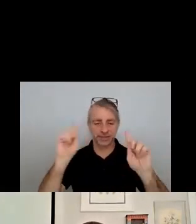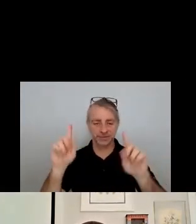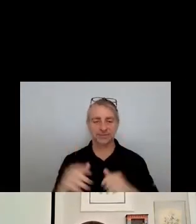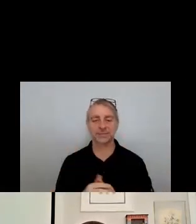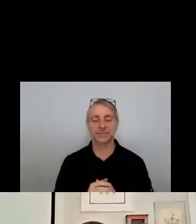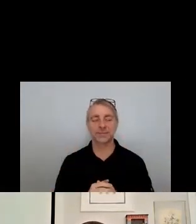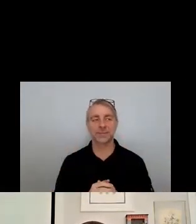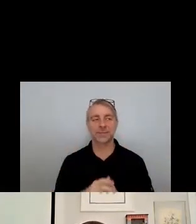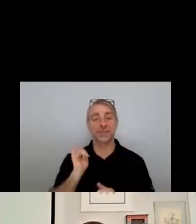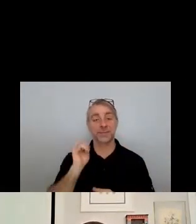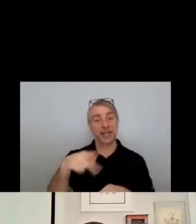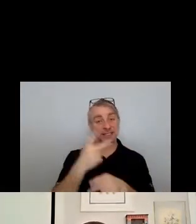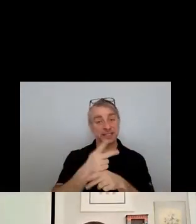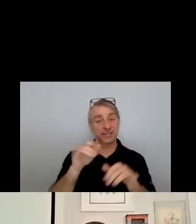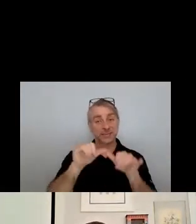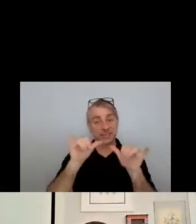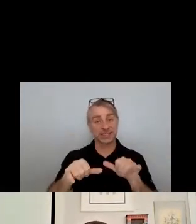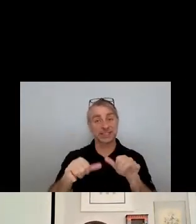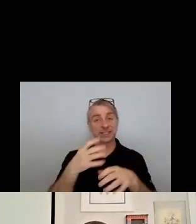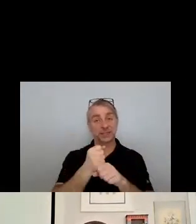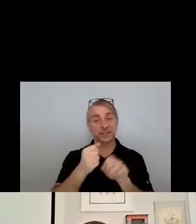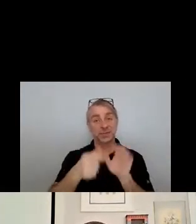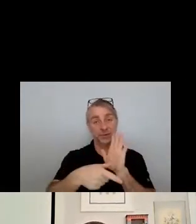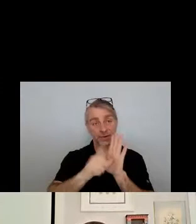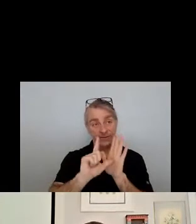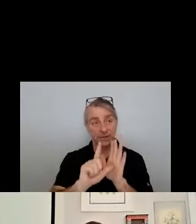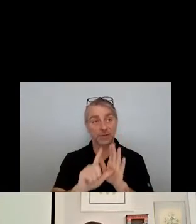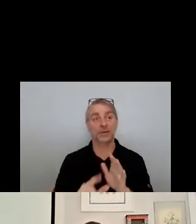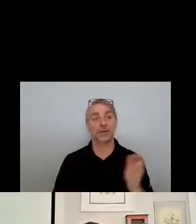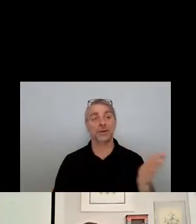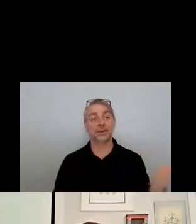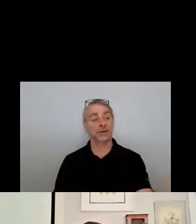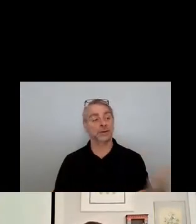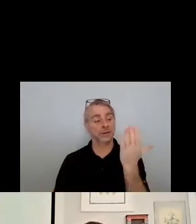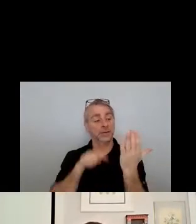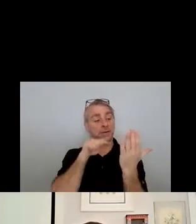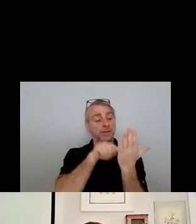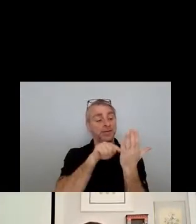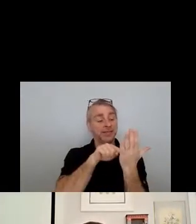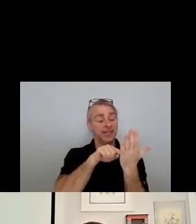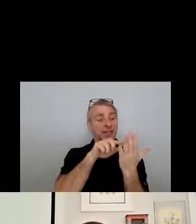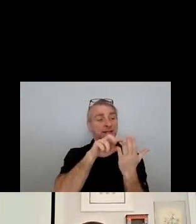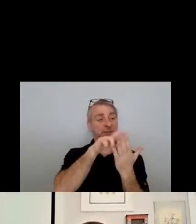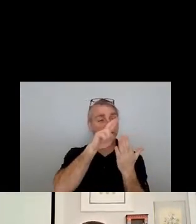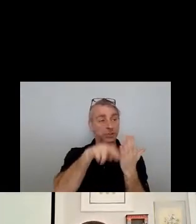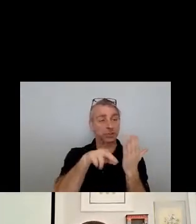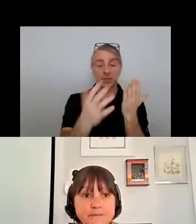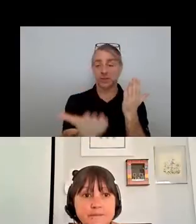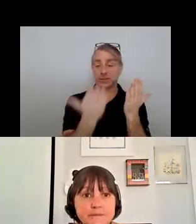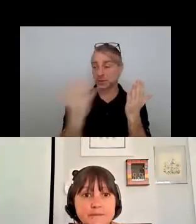that are really directed at head-to-head comparison of 3 or more interventions.